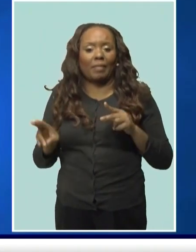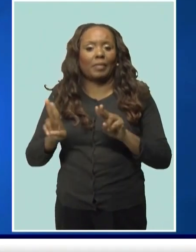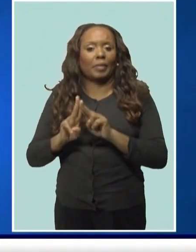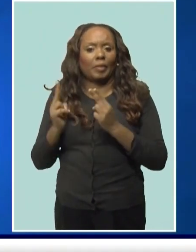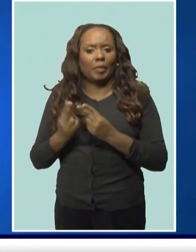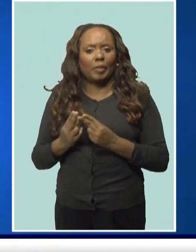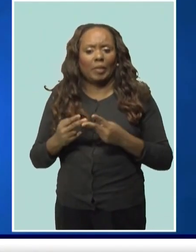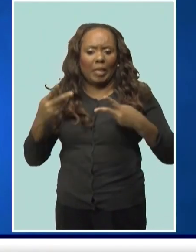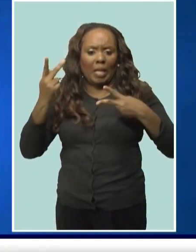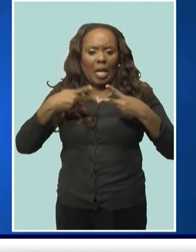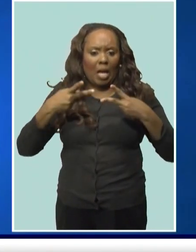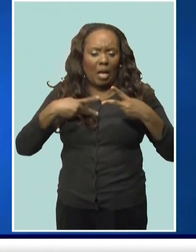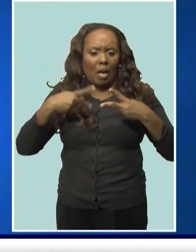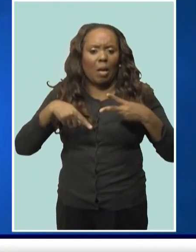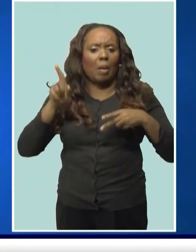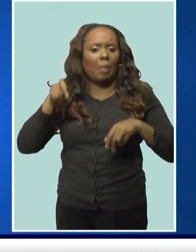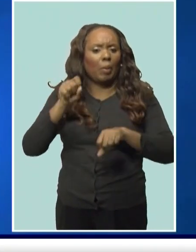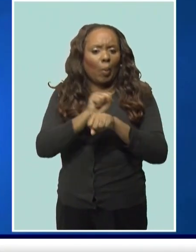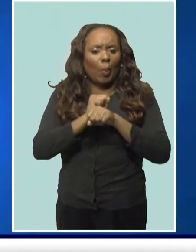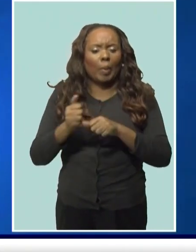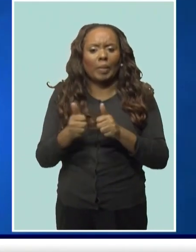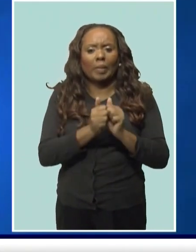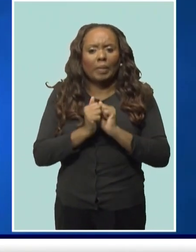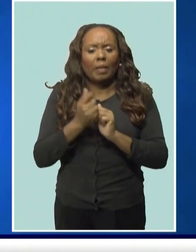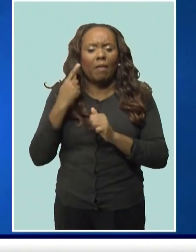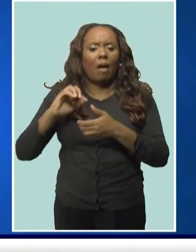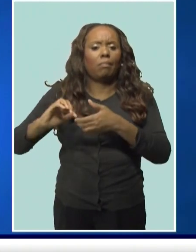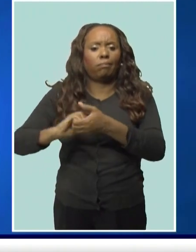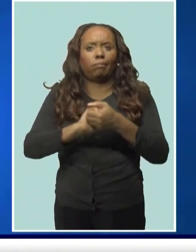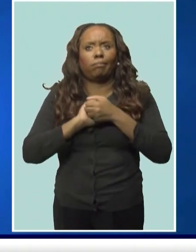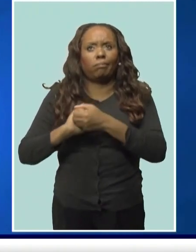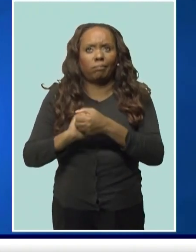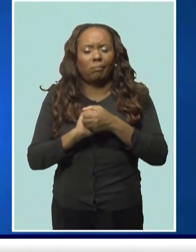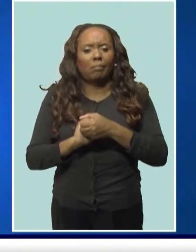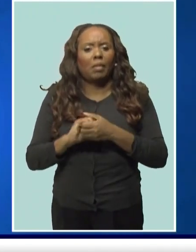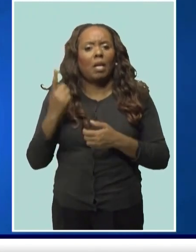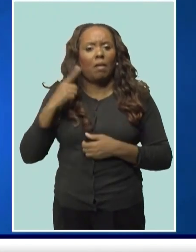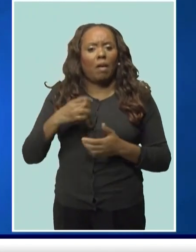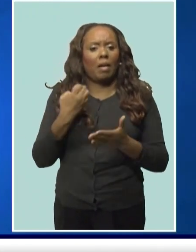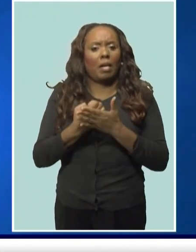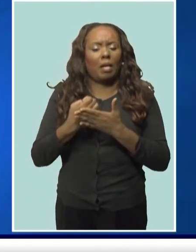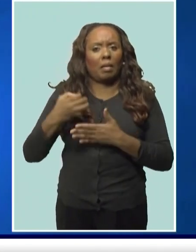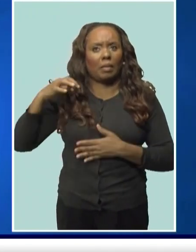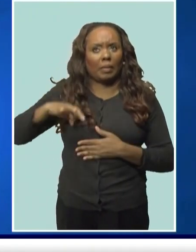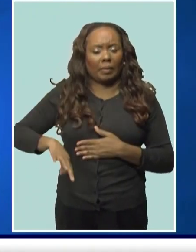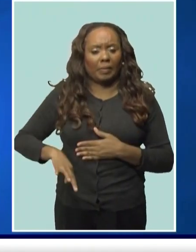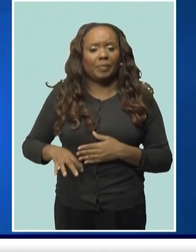trade bloc, unlocking the immense potential of our two regions on behalf of our people.